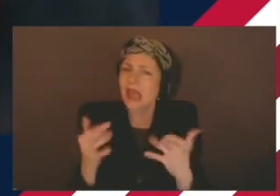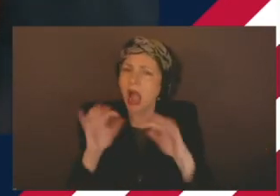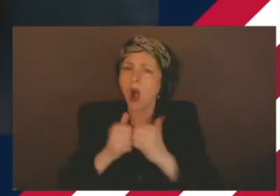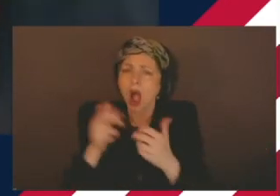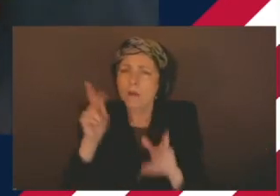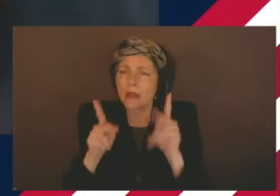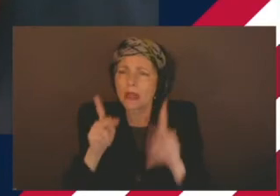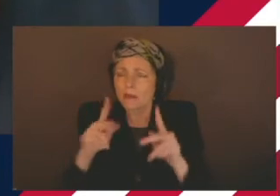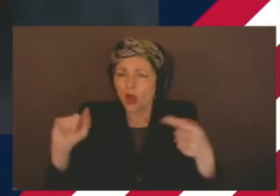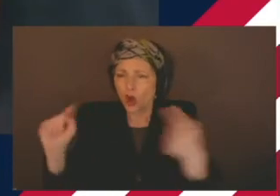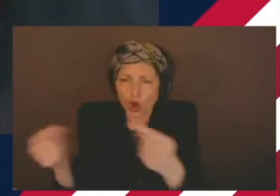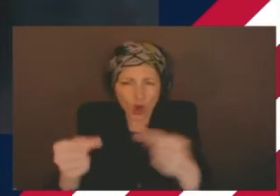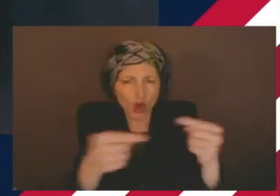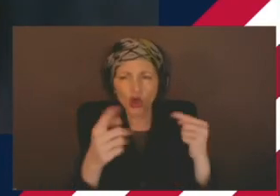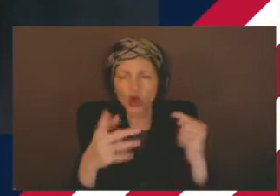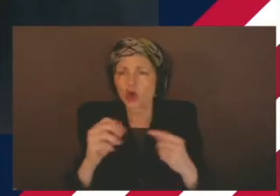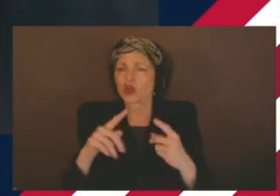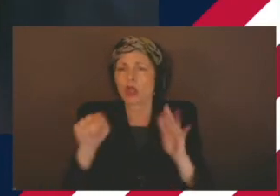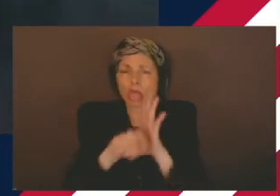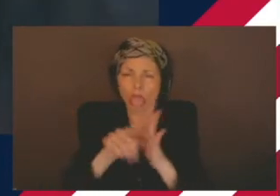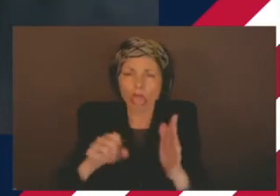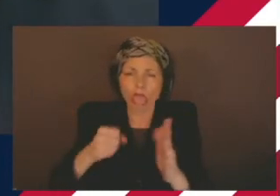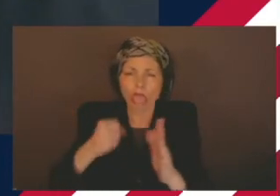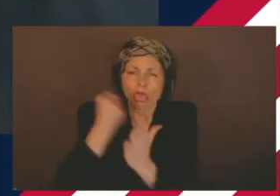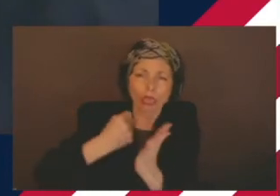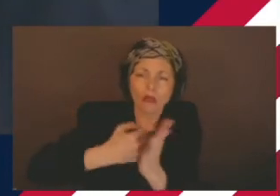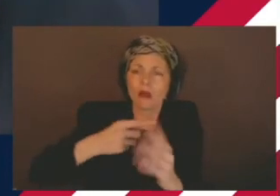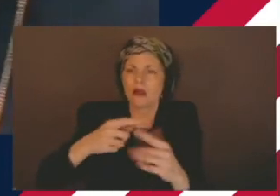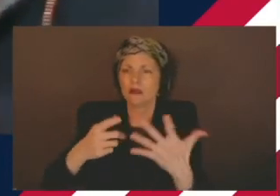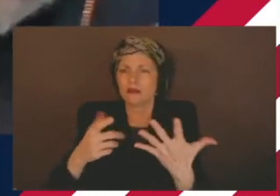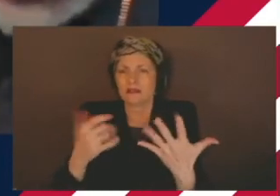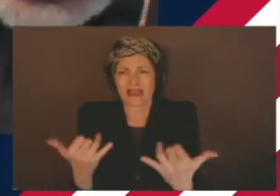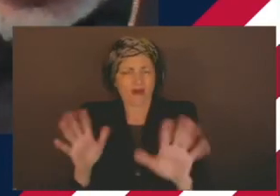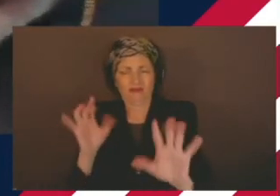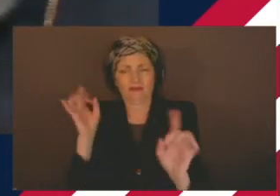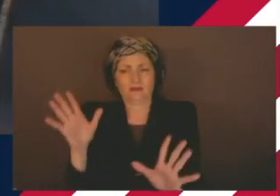injustice as one. Secondly, we are seeing